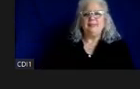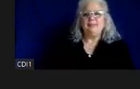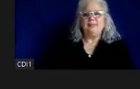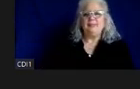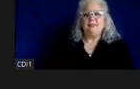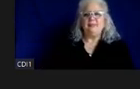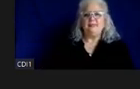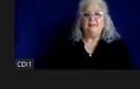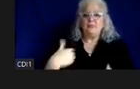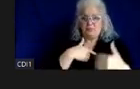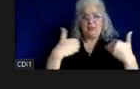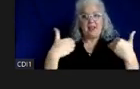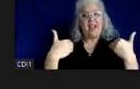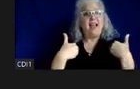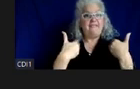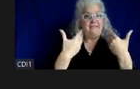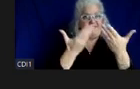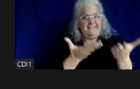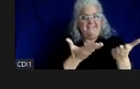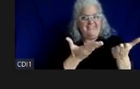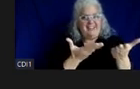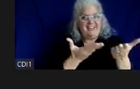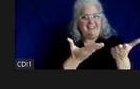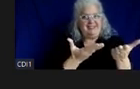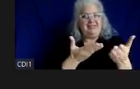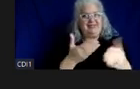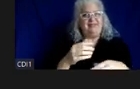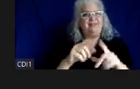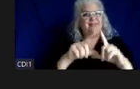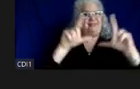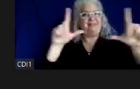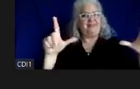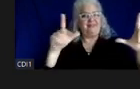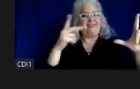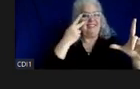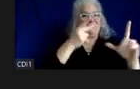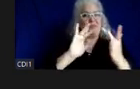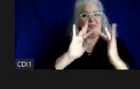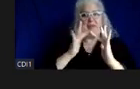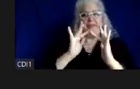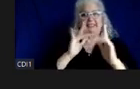a great website that is just super helpful,